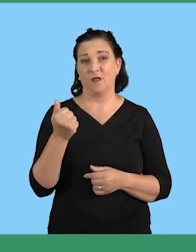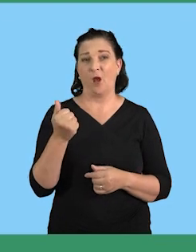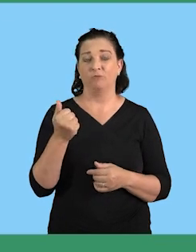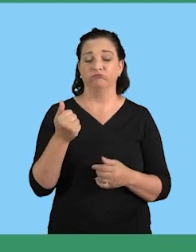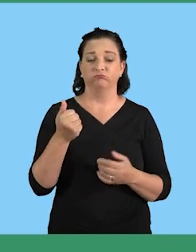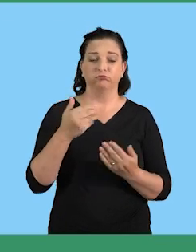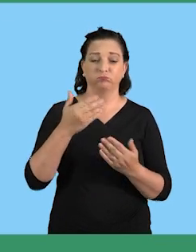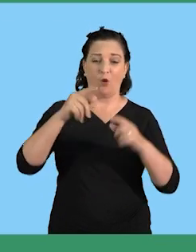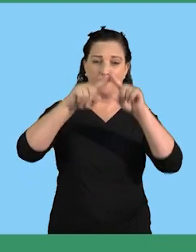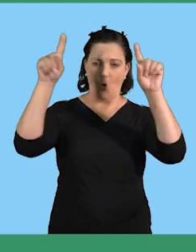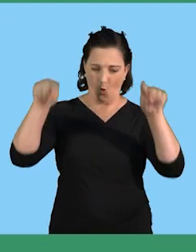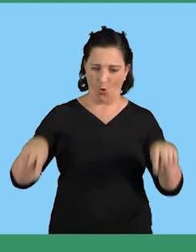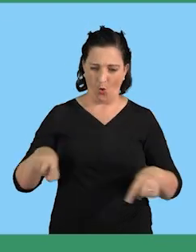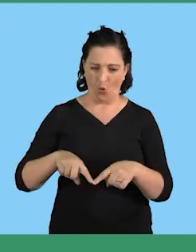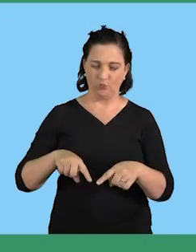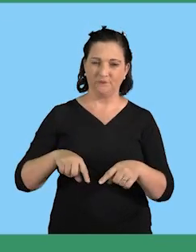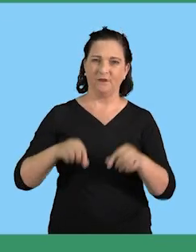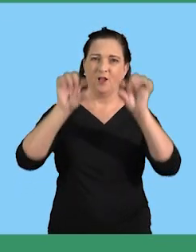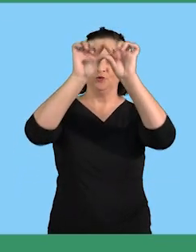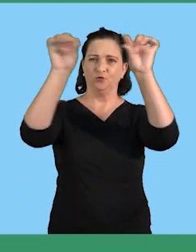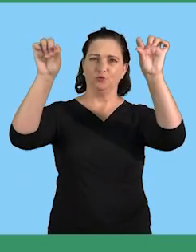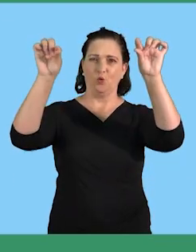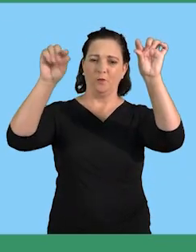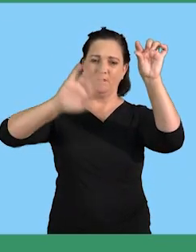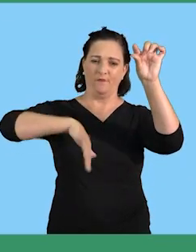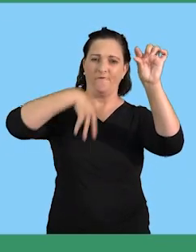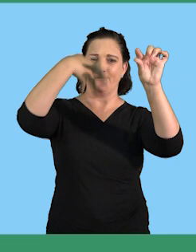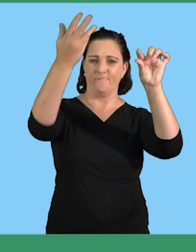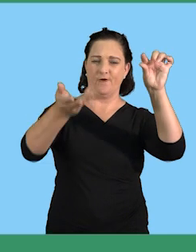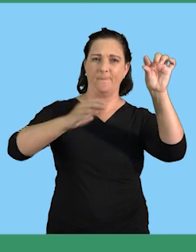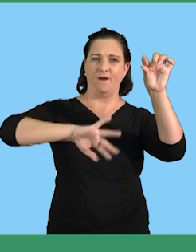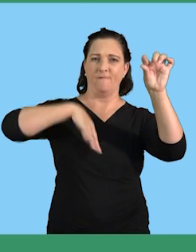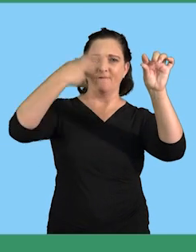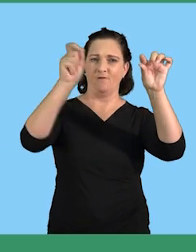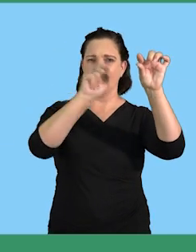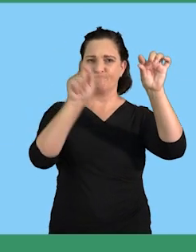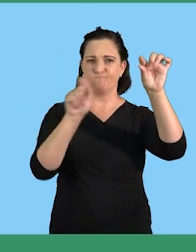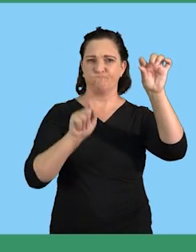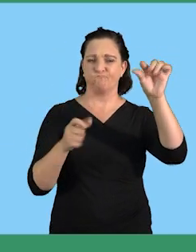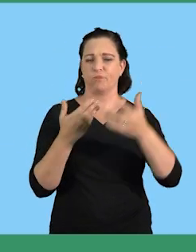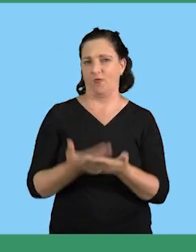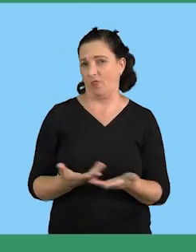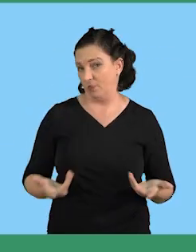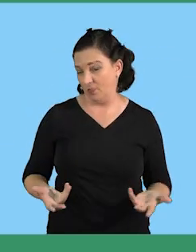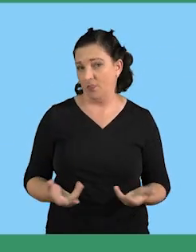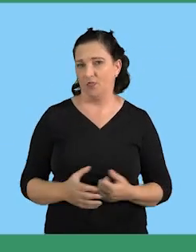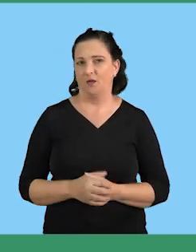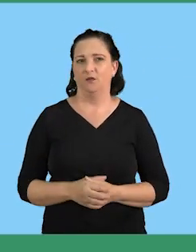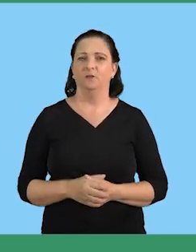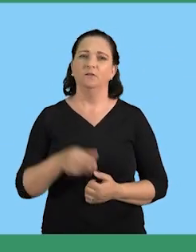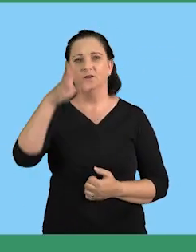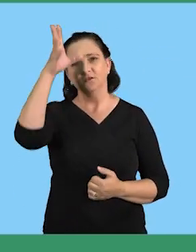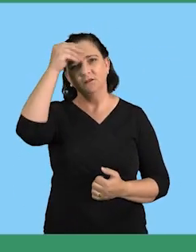with a paper which is attached at the top and can be flipped over to present